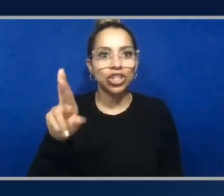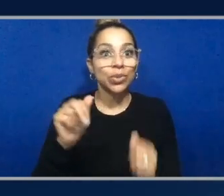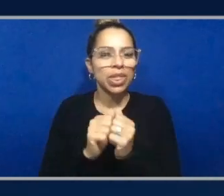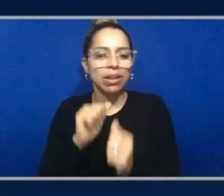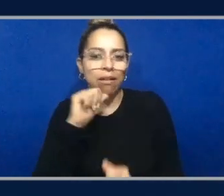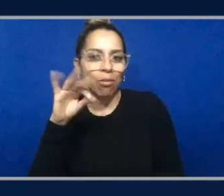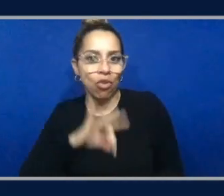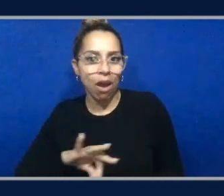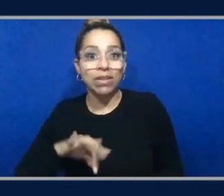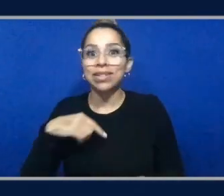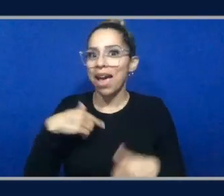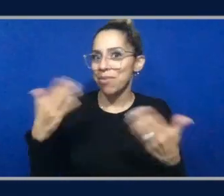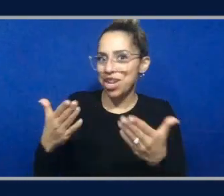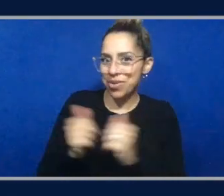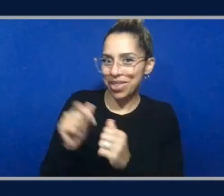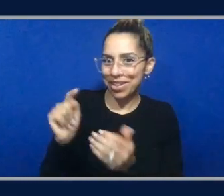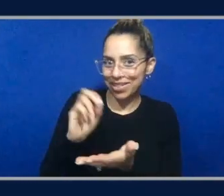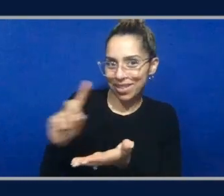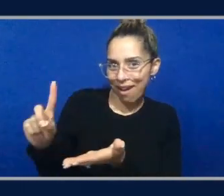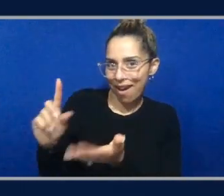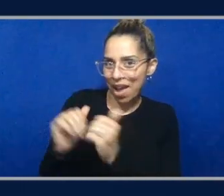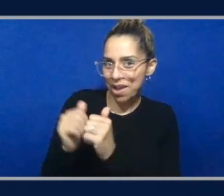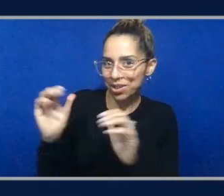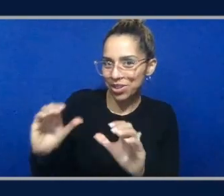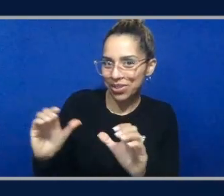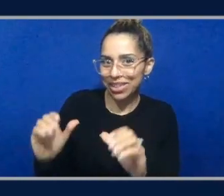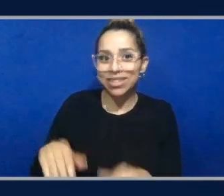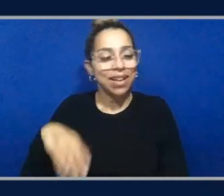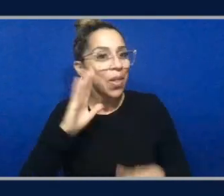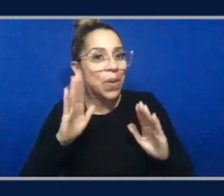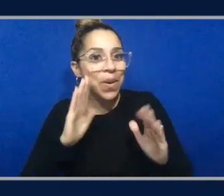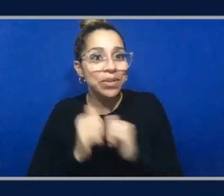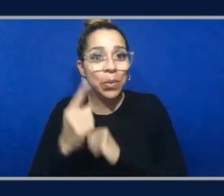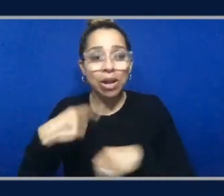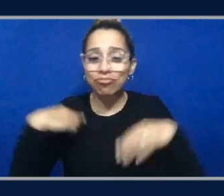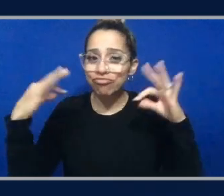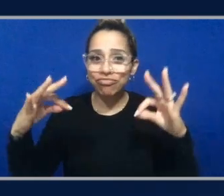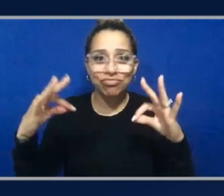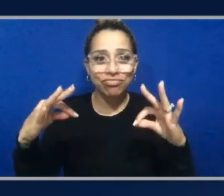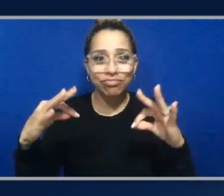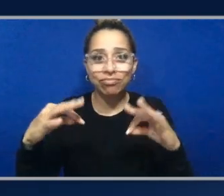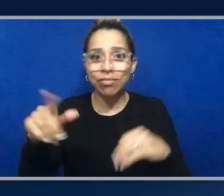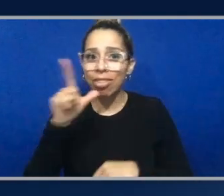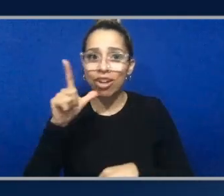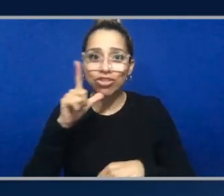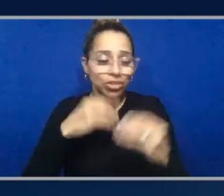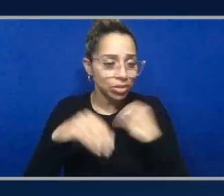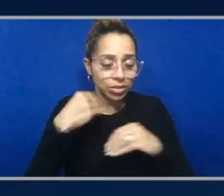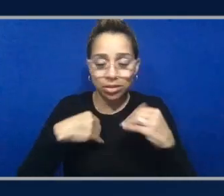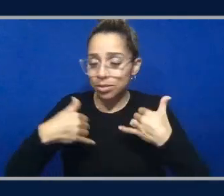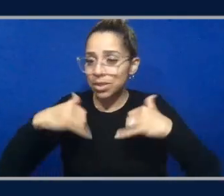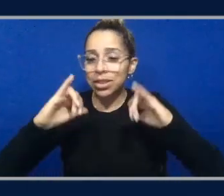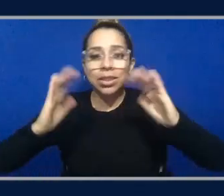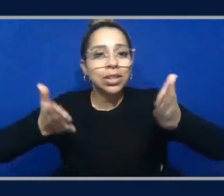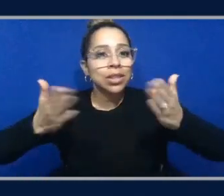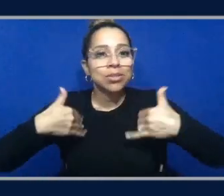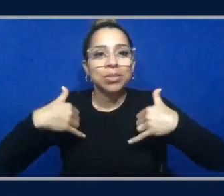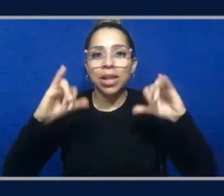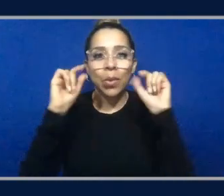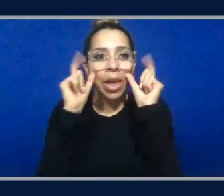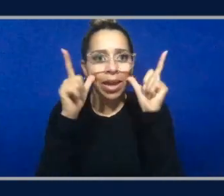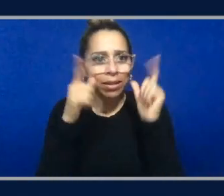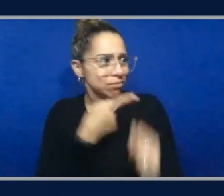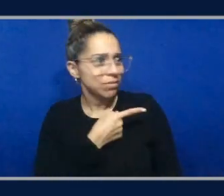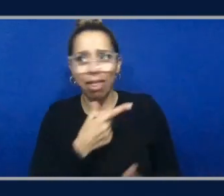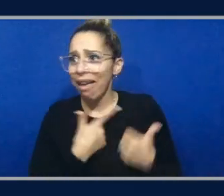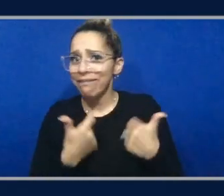Todd. Todd, how you doing? Hey, everybody. I am doing well. I made it through lunch. I'm still here. I'm still awake. I'm doing well. Hey, everybody. I'm